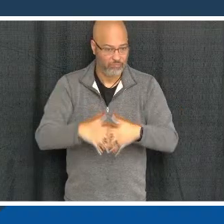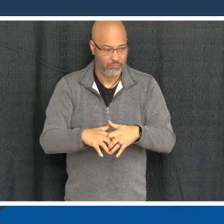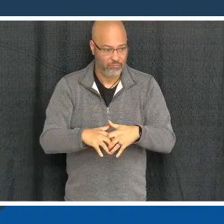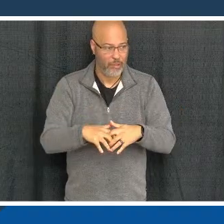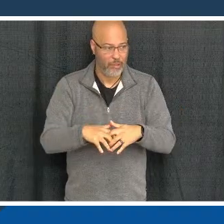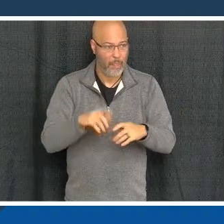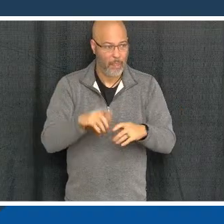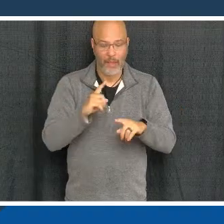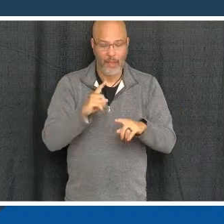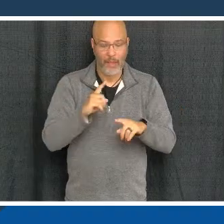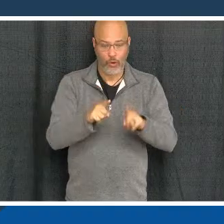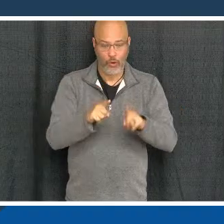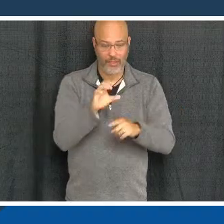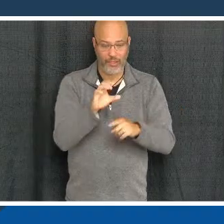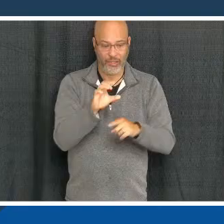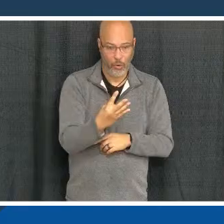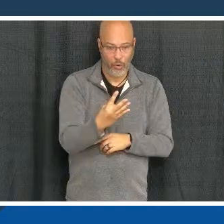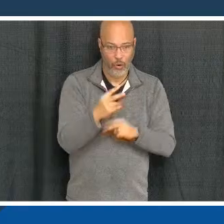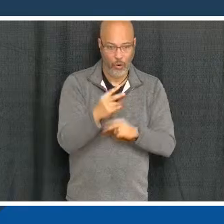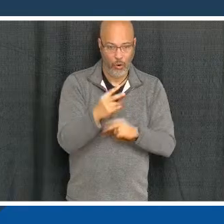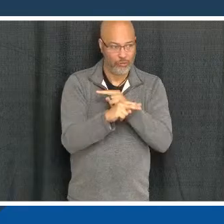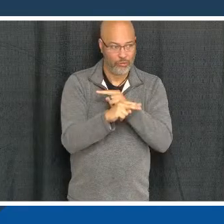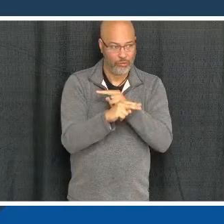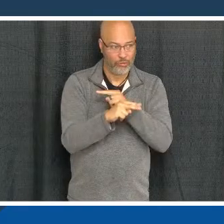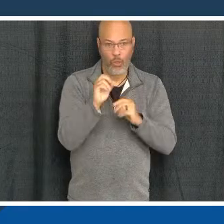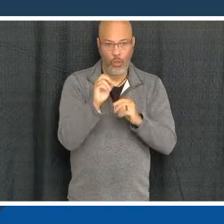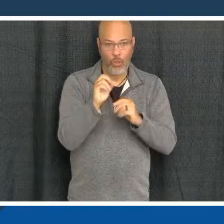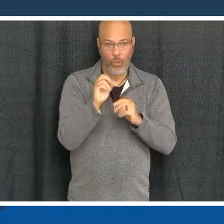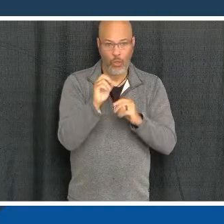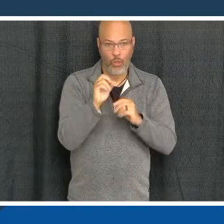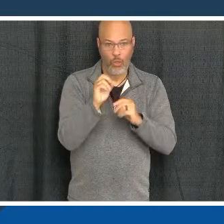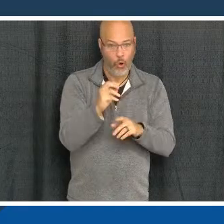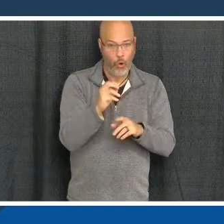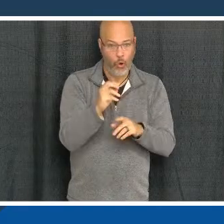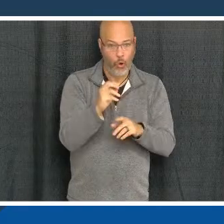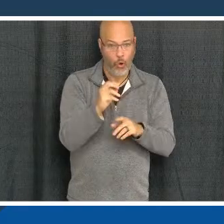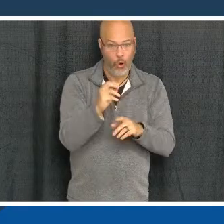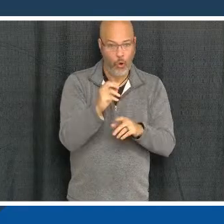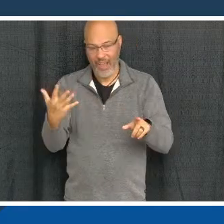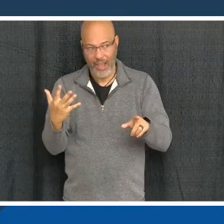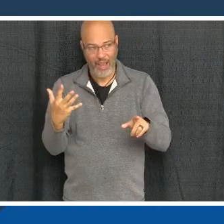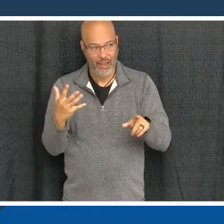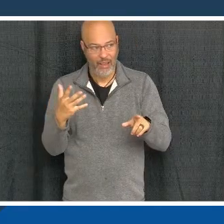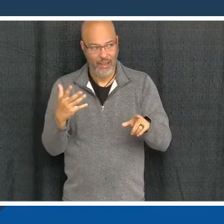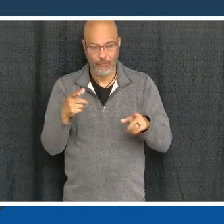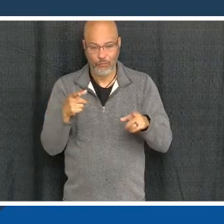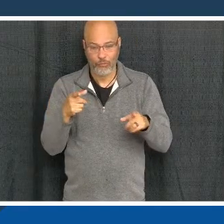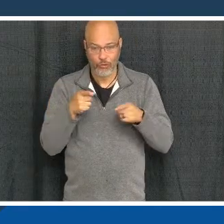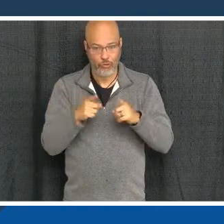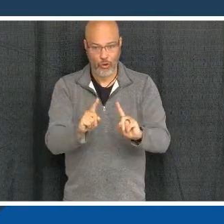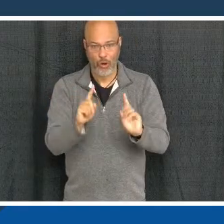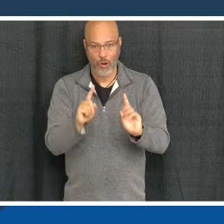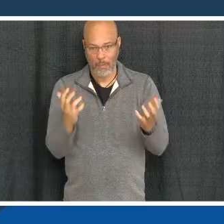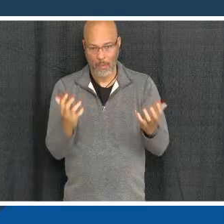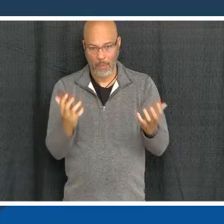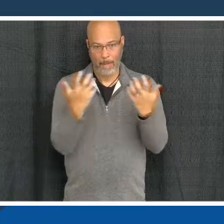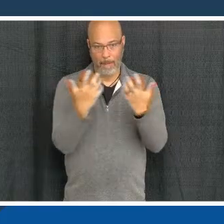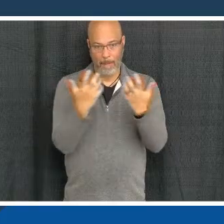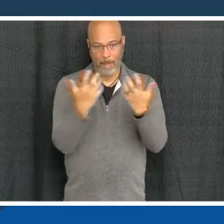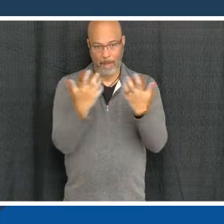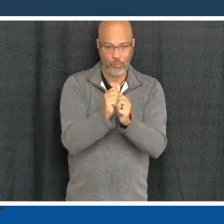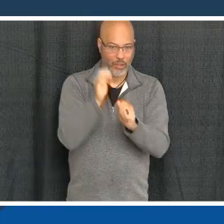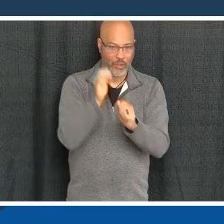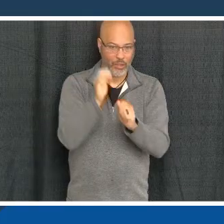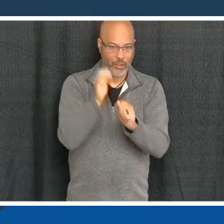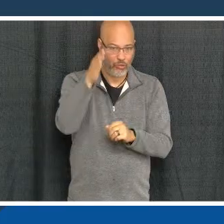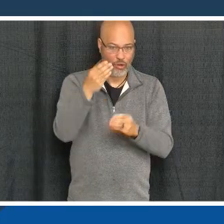Either the current C4 highway interchange district or the proposed C5 highway arterial commercial district aligns with the future